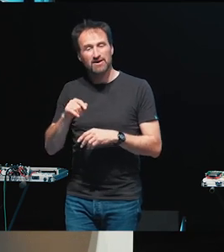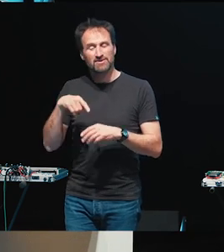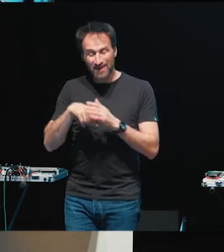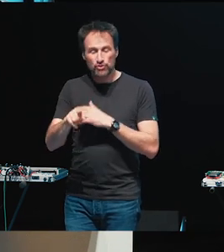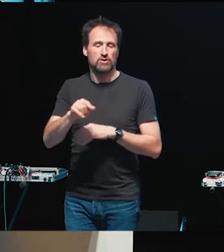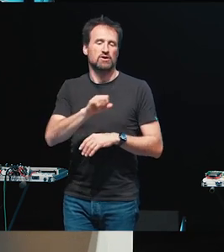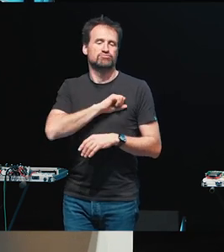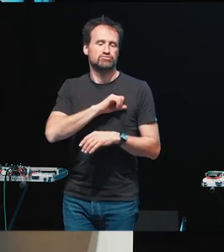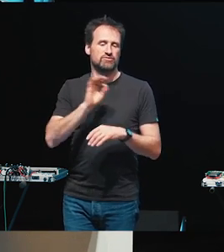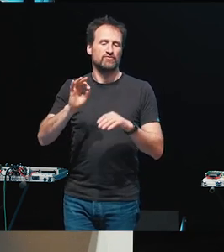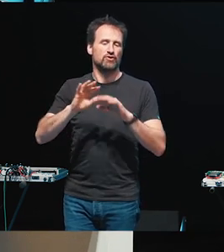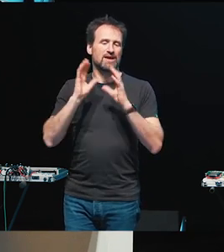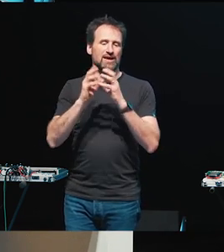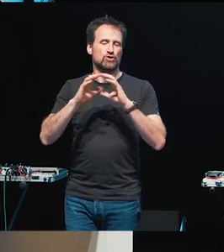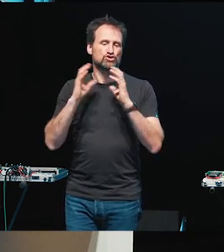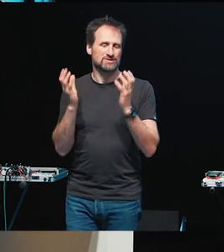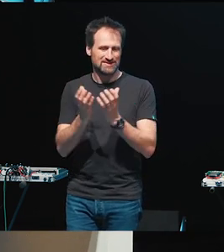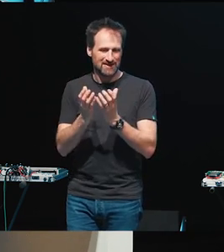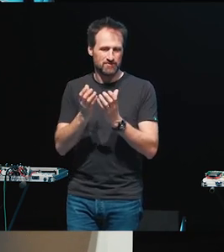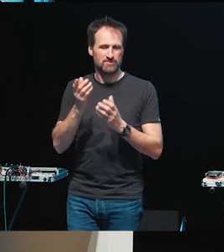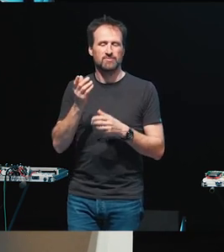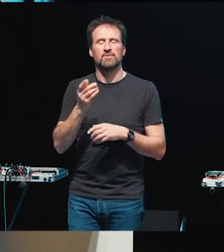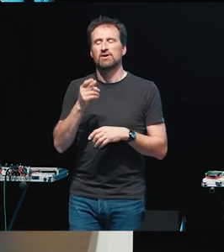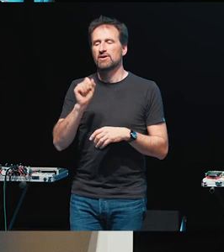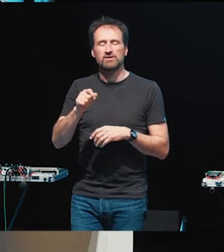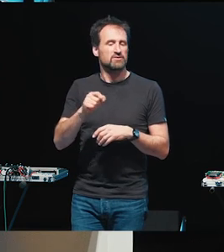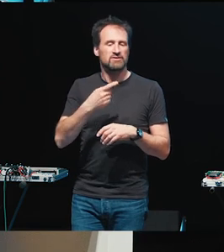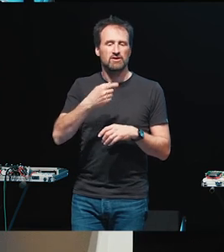of existing GraphQL libraries and tools.